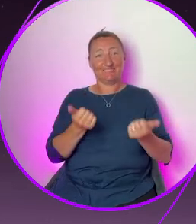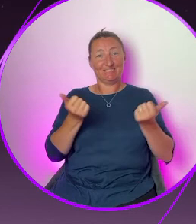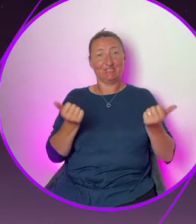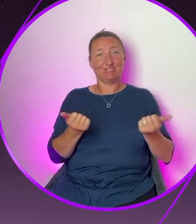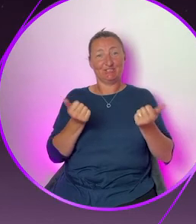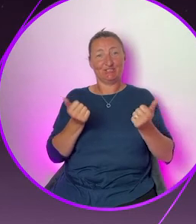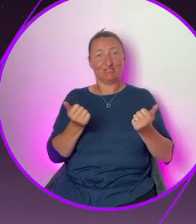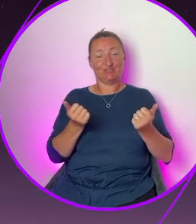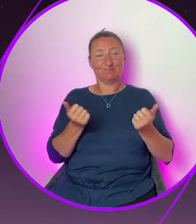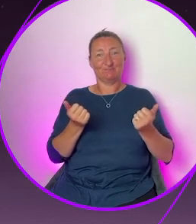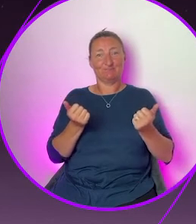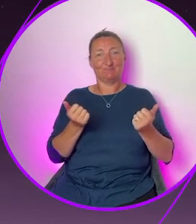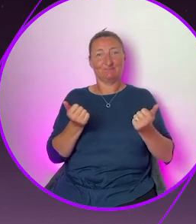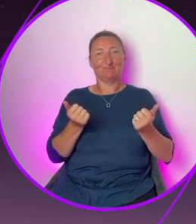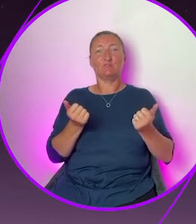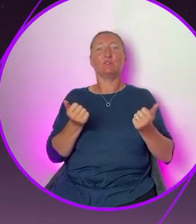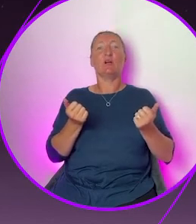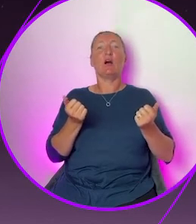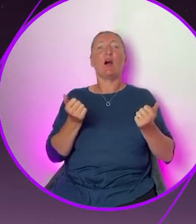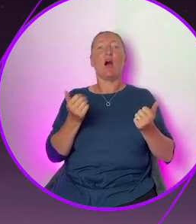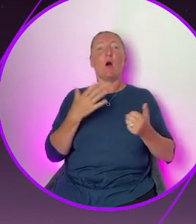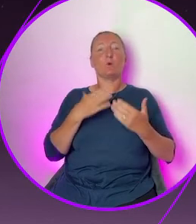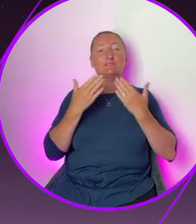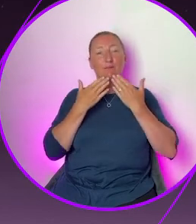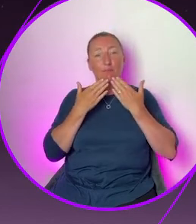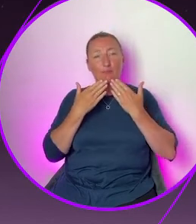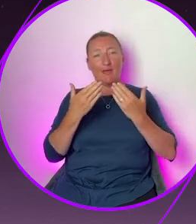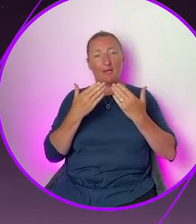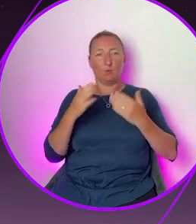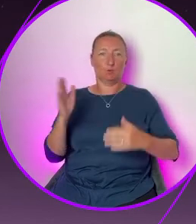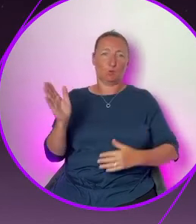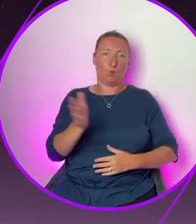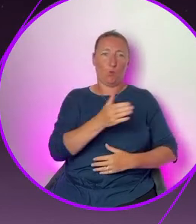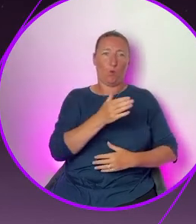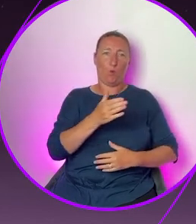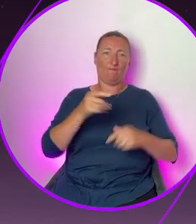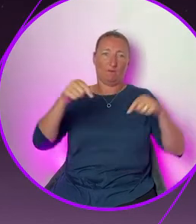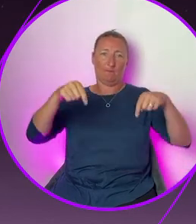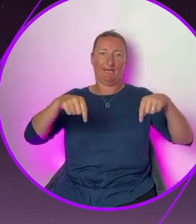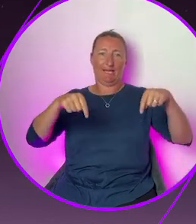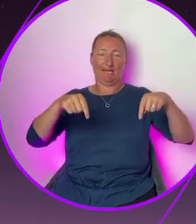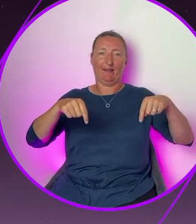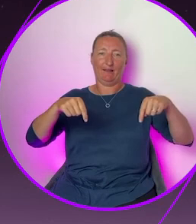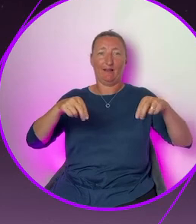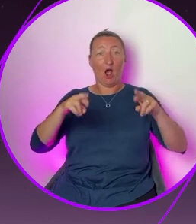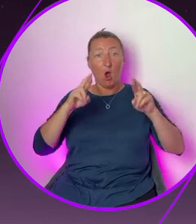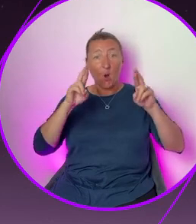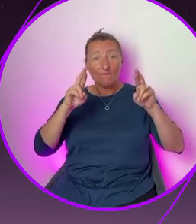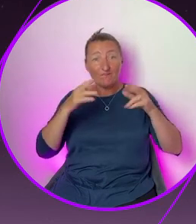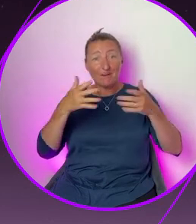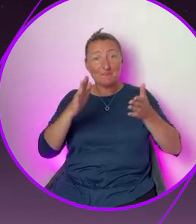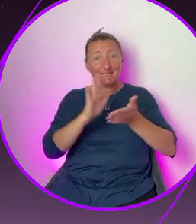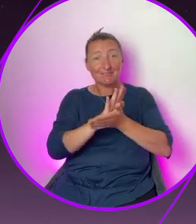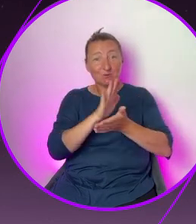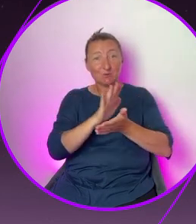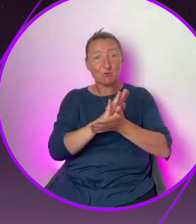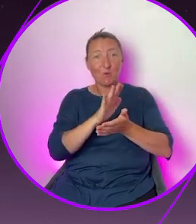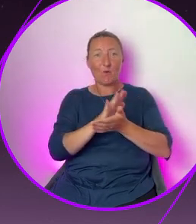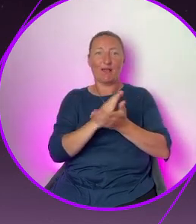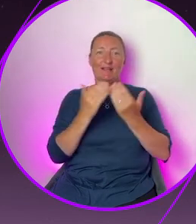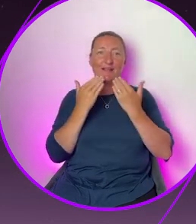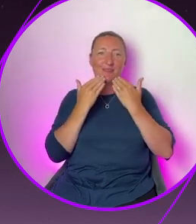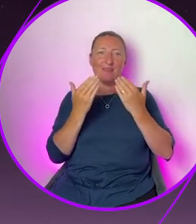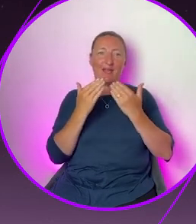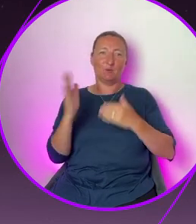time. So to end, we're just going to say thank you to everyone for being here. Hopefully you've enjoyed it. Thank